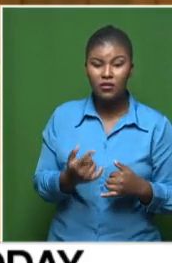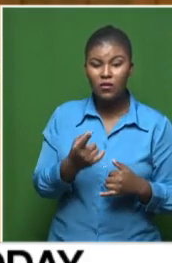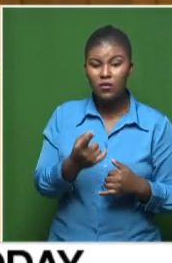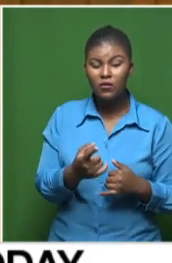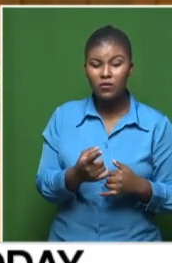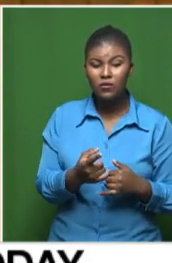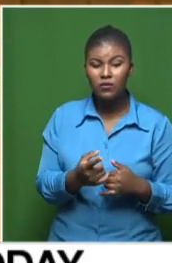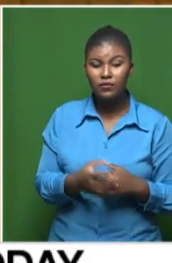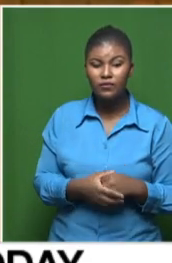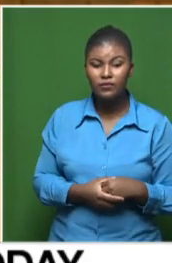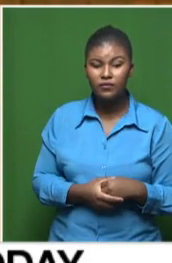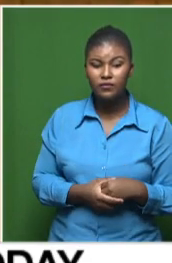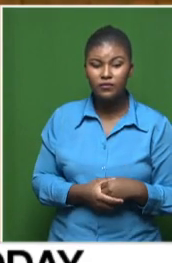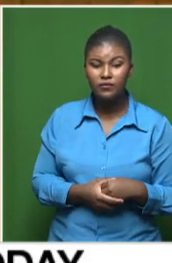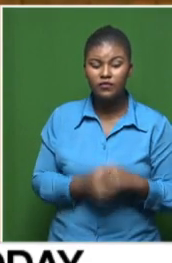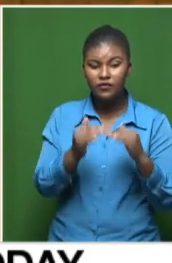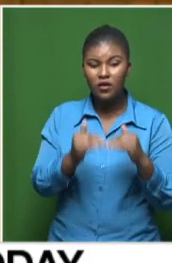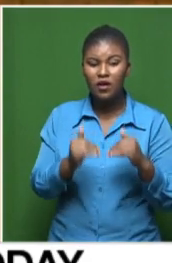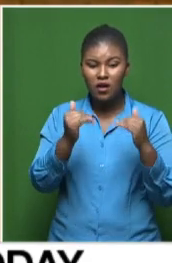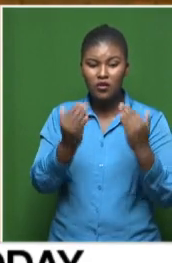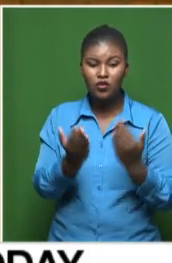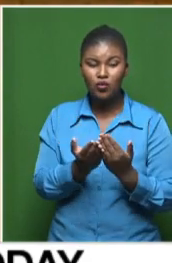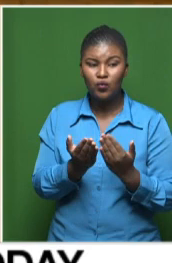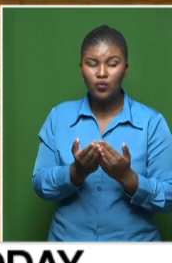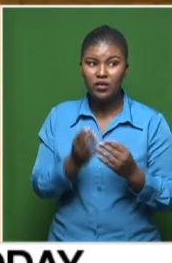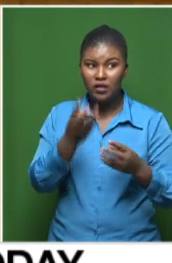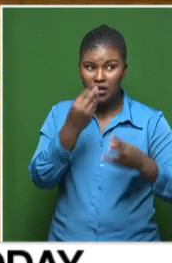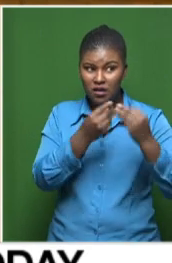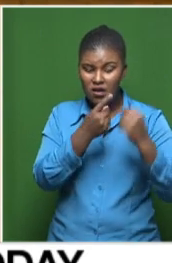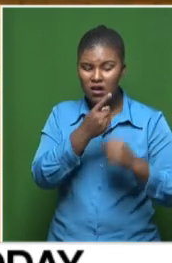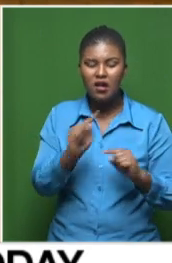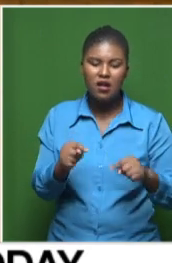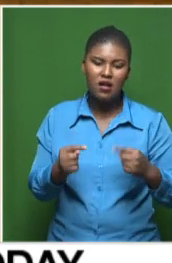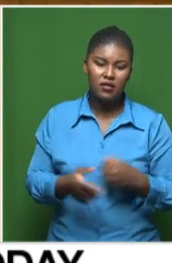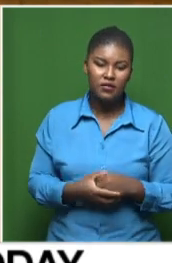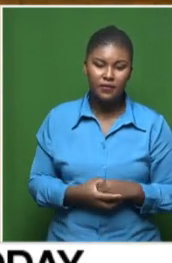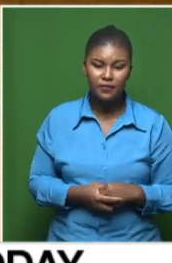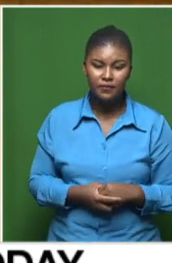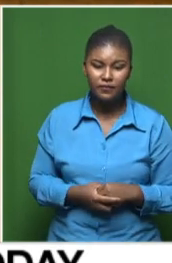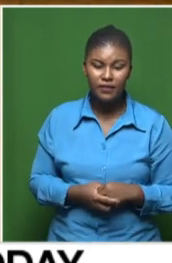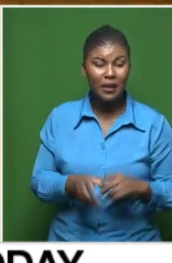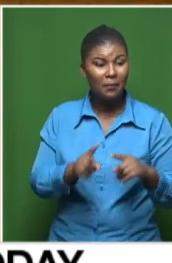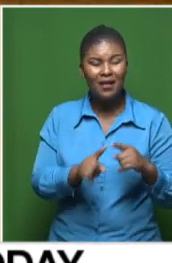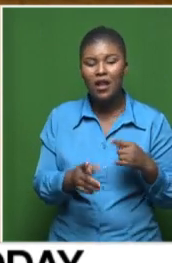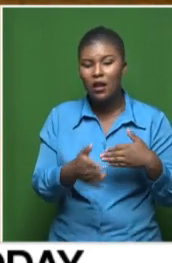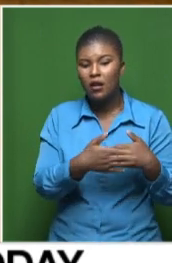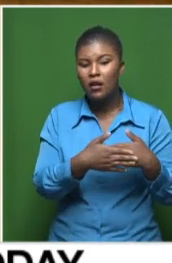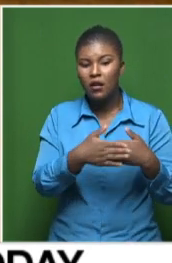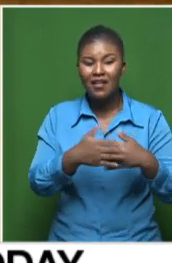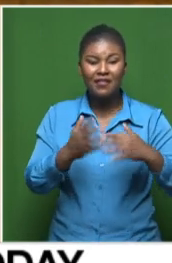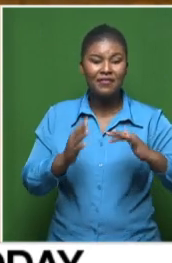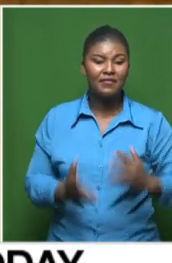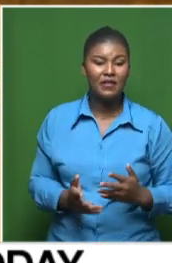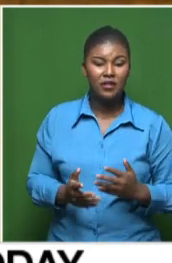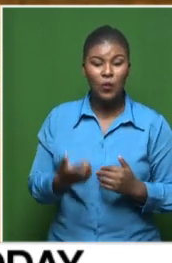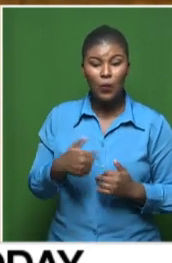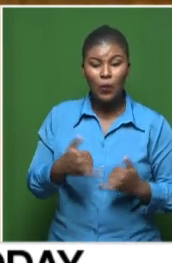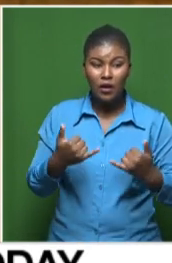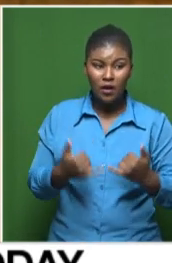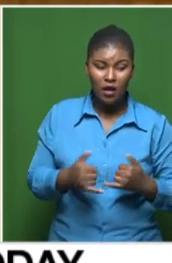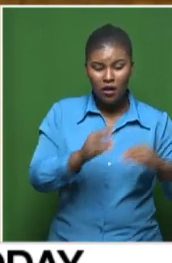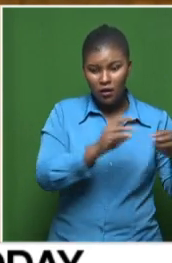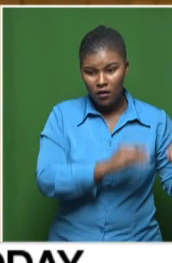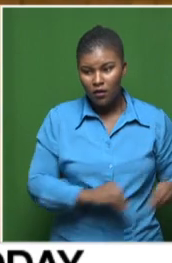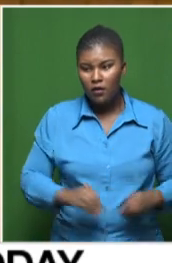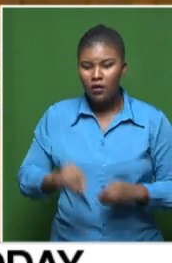the high school. But they locked the gates, and then we're forced to